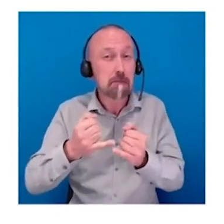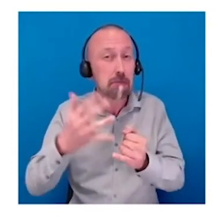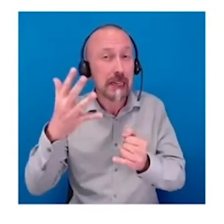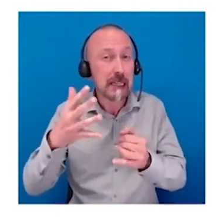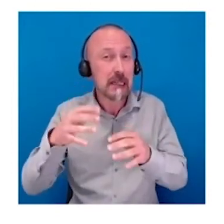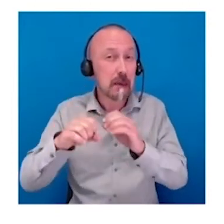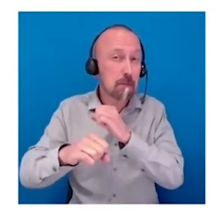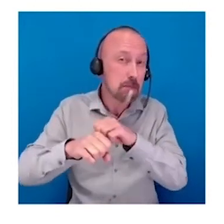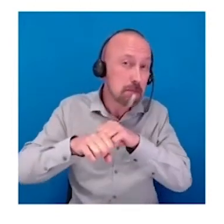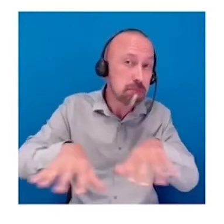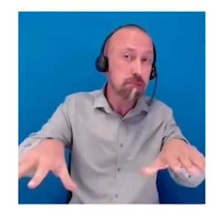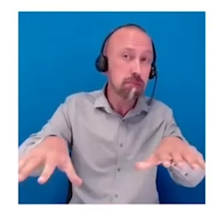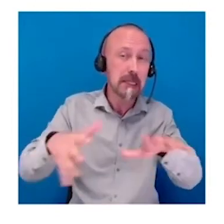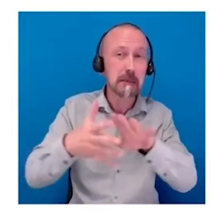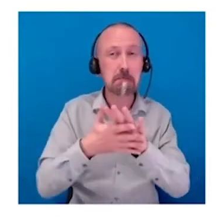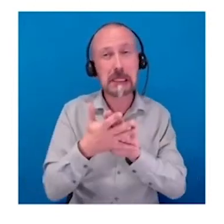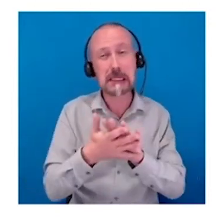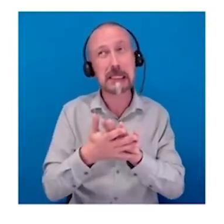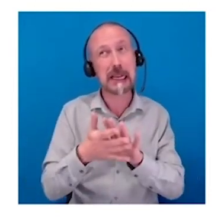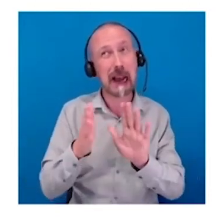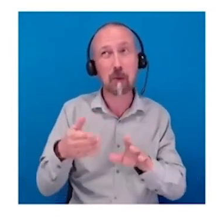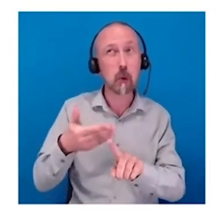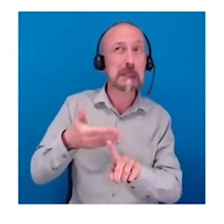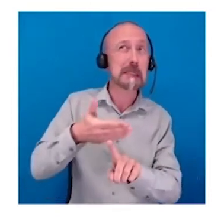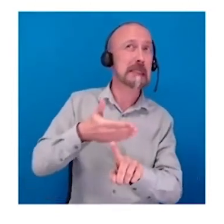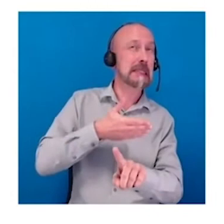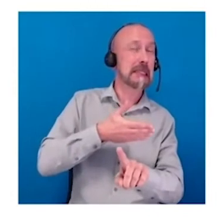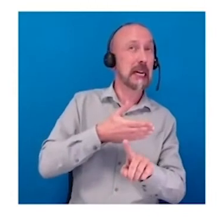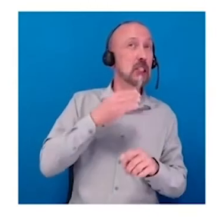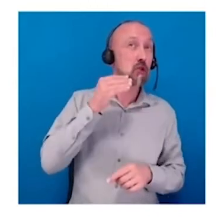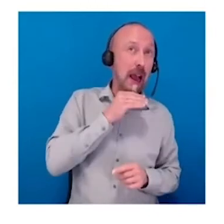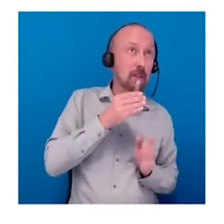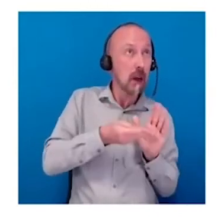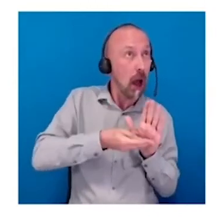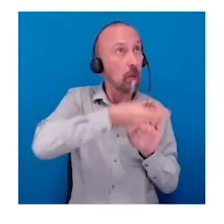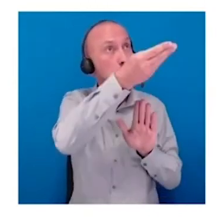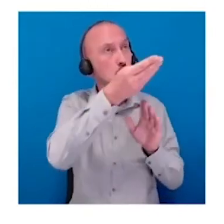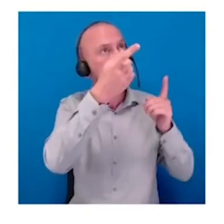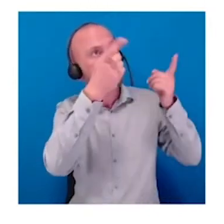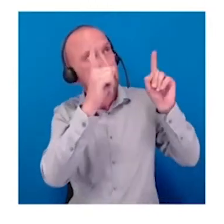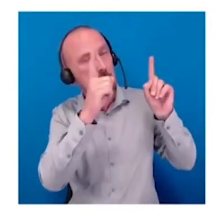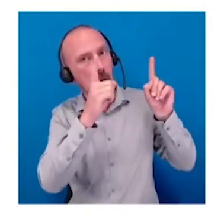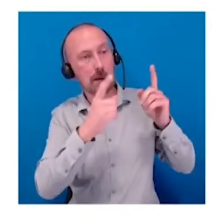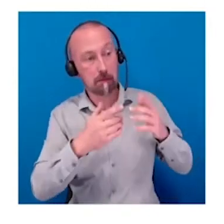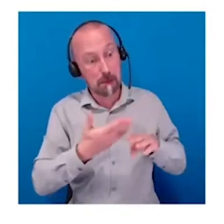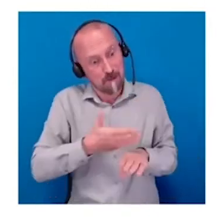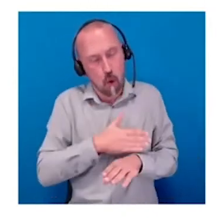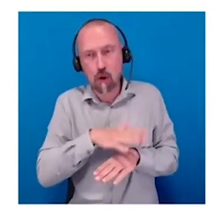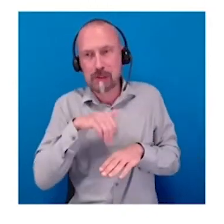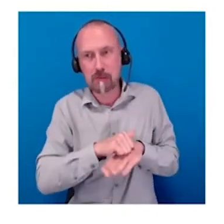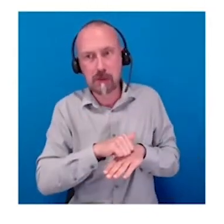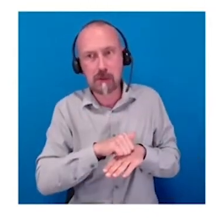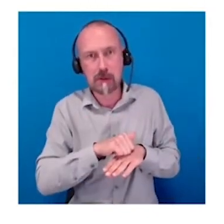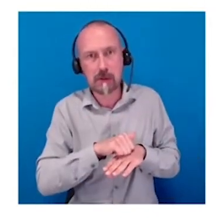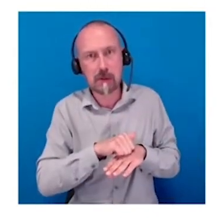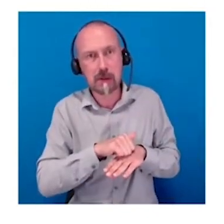getting pushed up through ministers this side of Christmas. Okay. But there's always an iterative process where, you know,